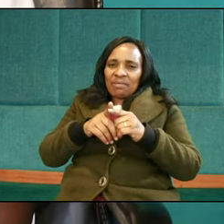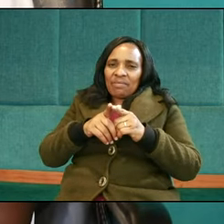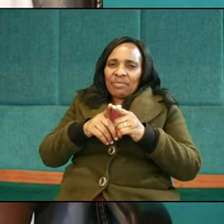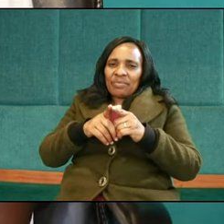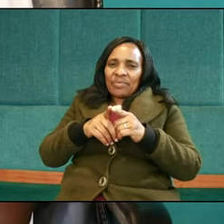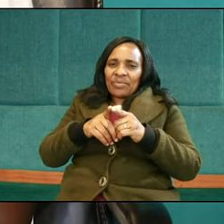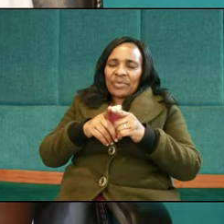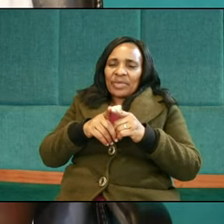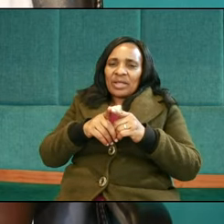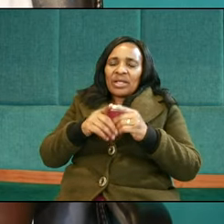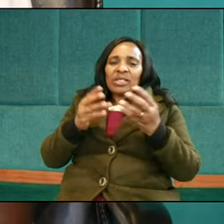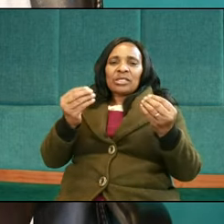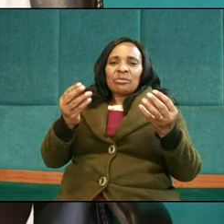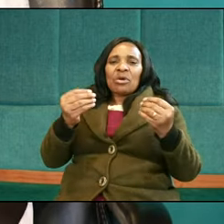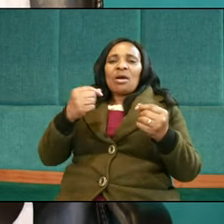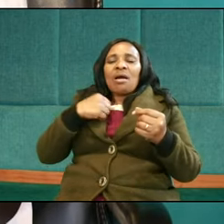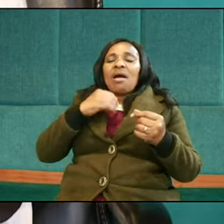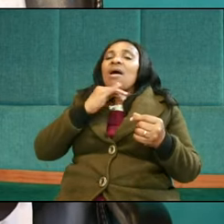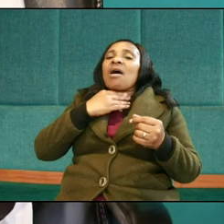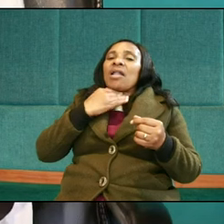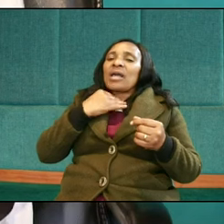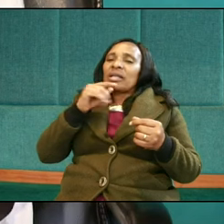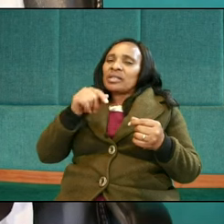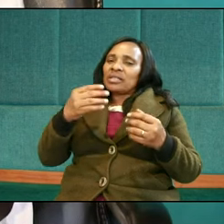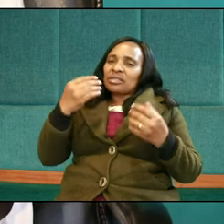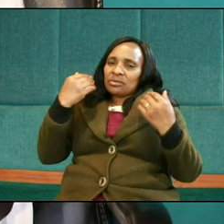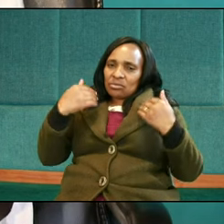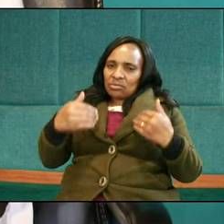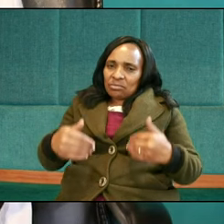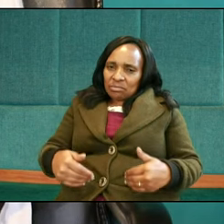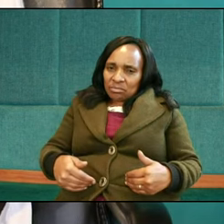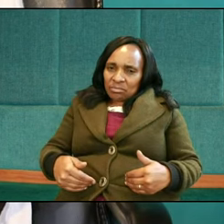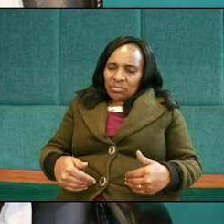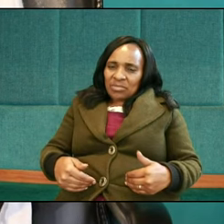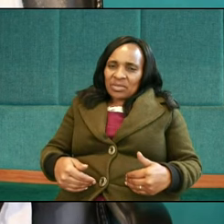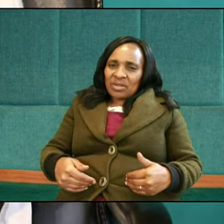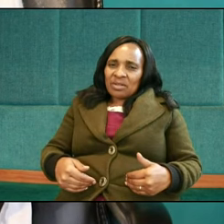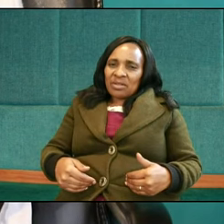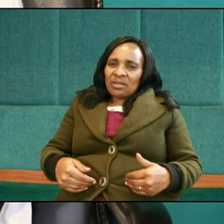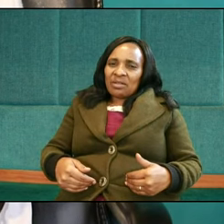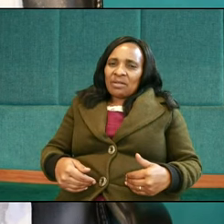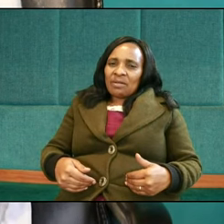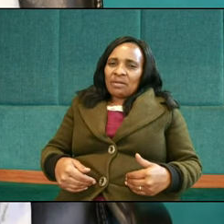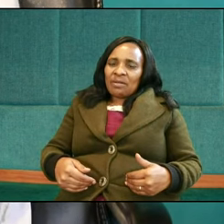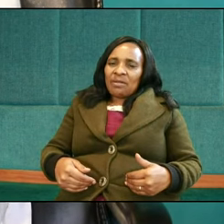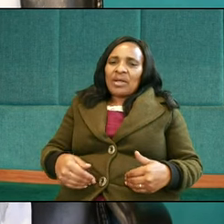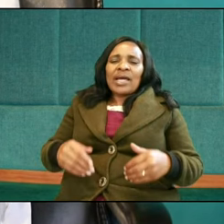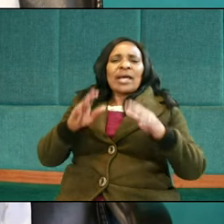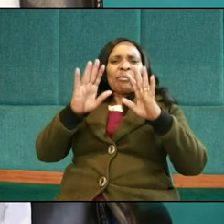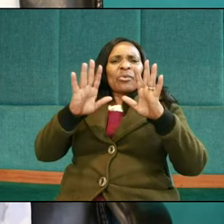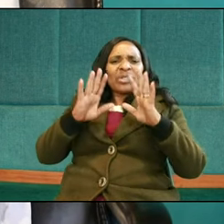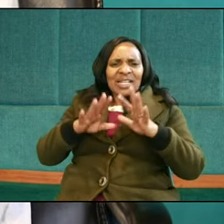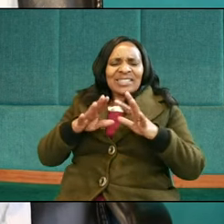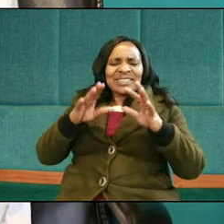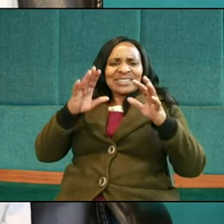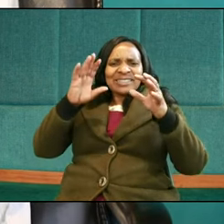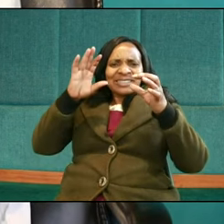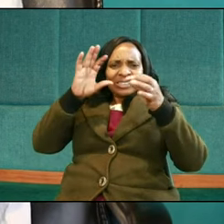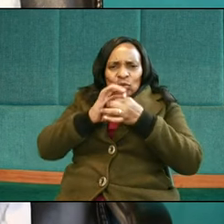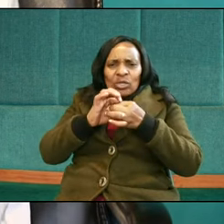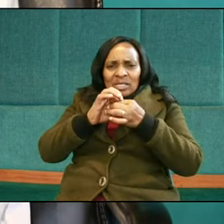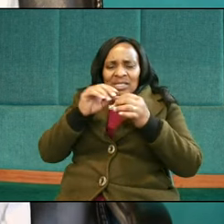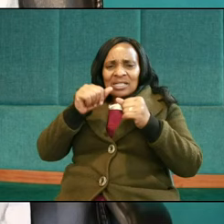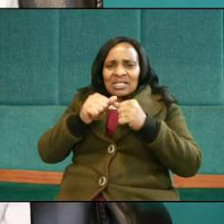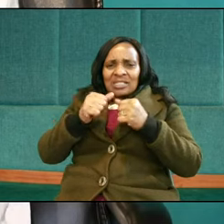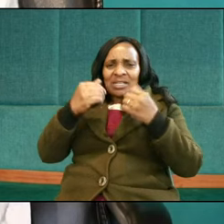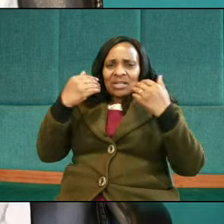this simple. I like this dress, right? The importance I attach to this dress